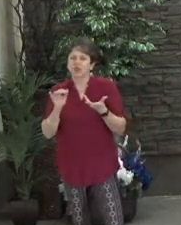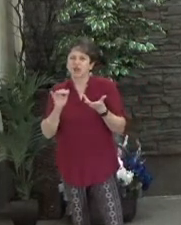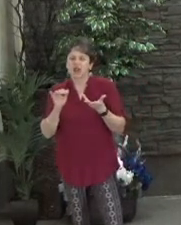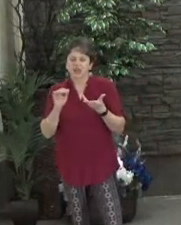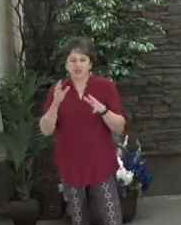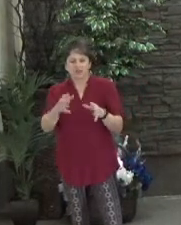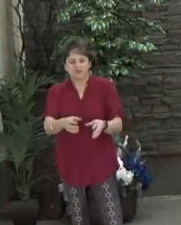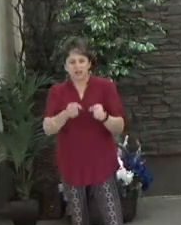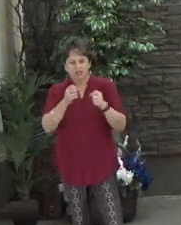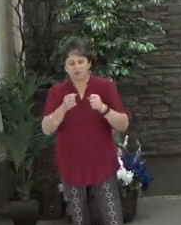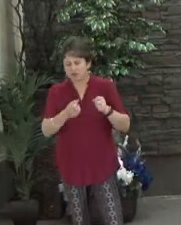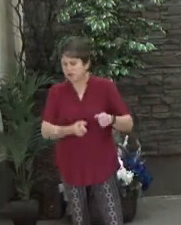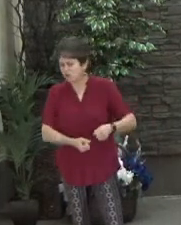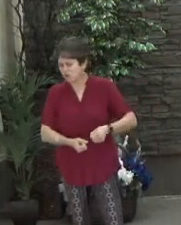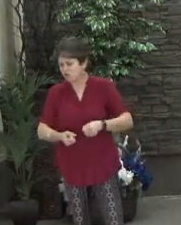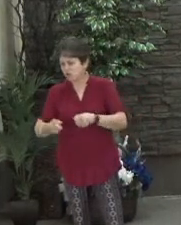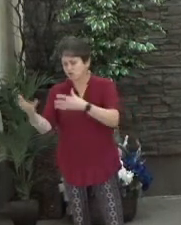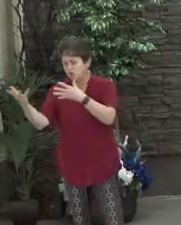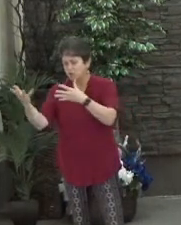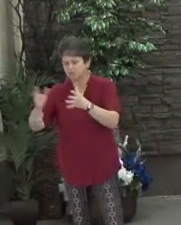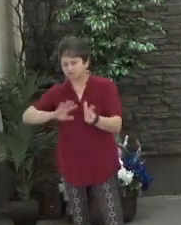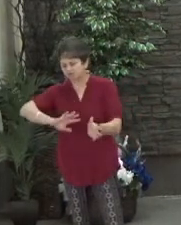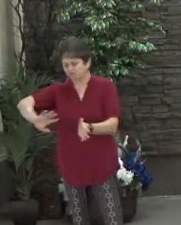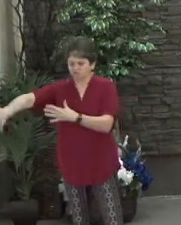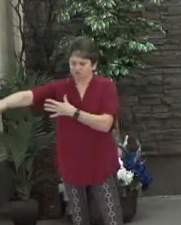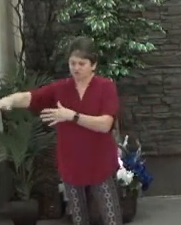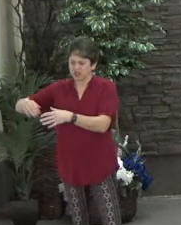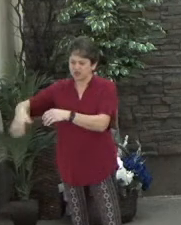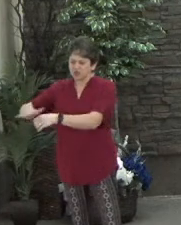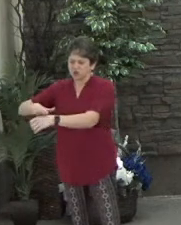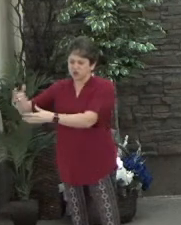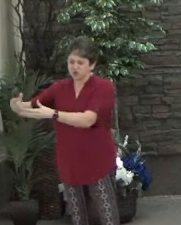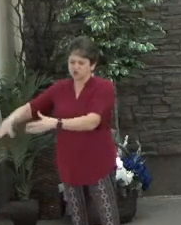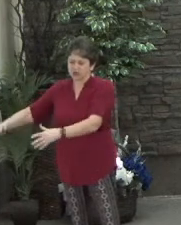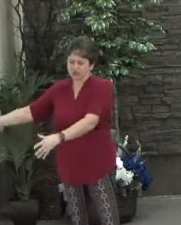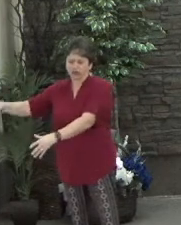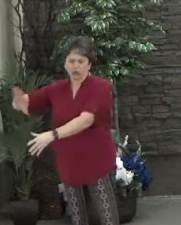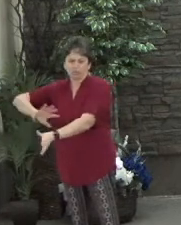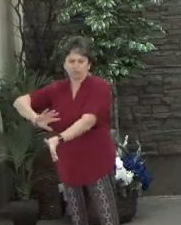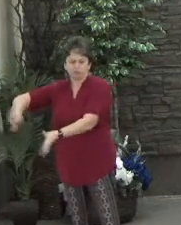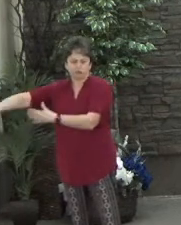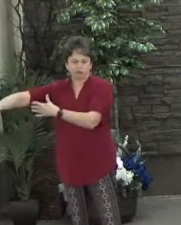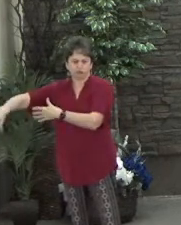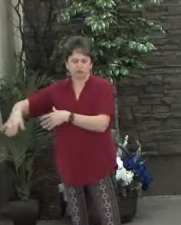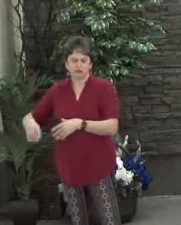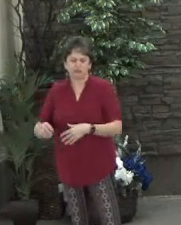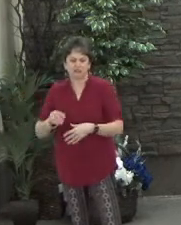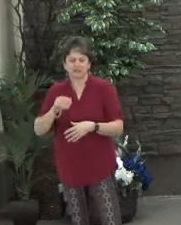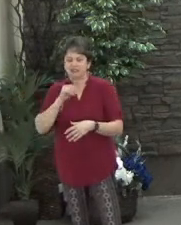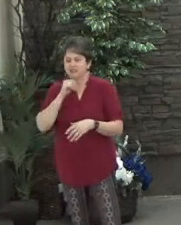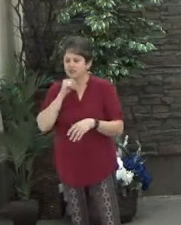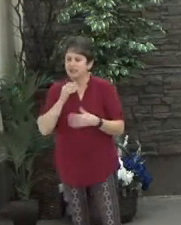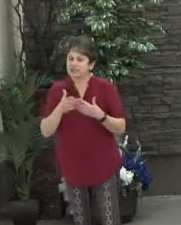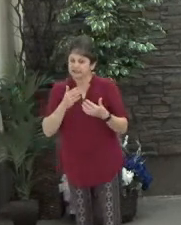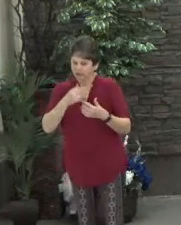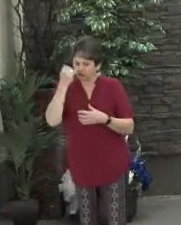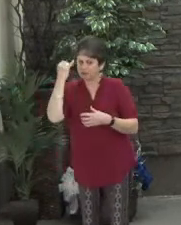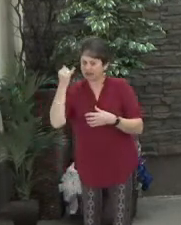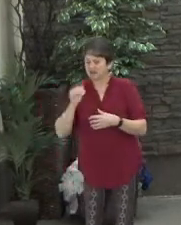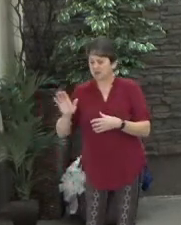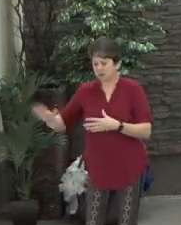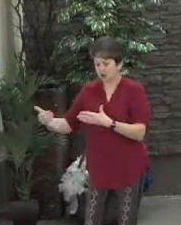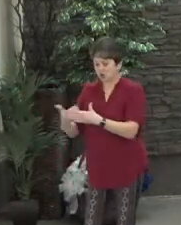they've taken these people and thrown them aside into the local trash dump. It isn't hard to imagine that their new